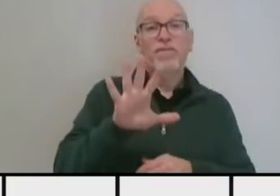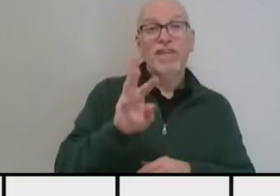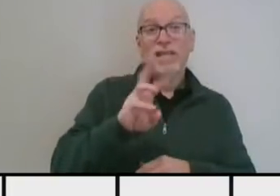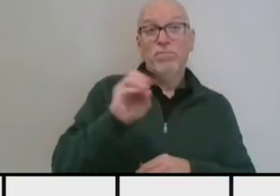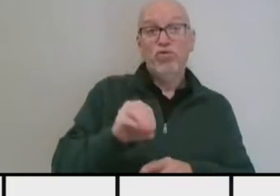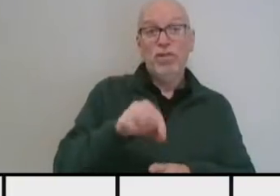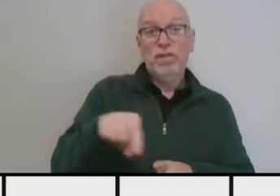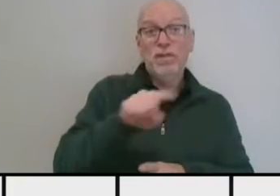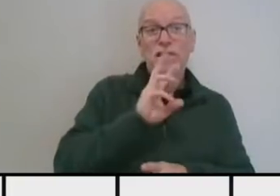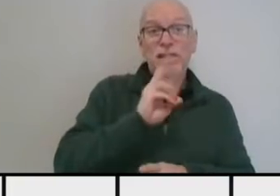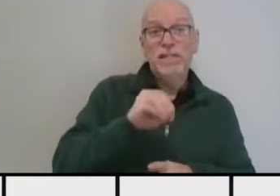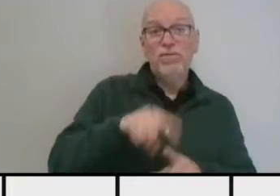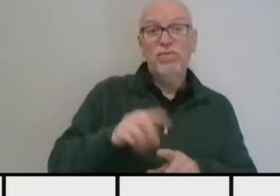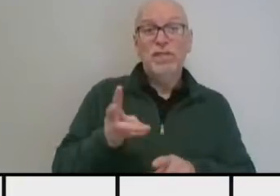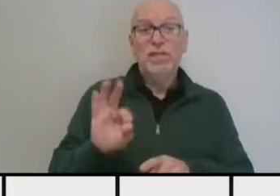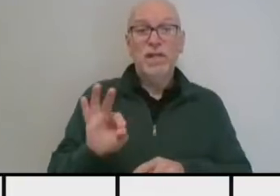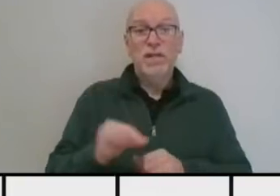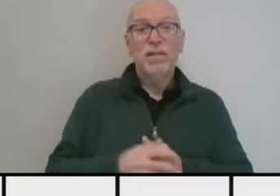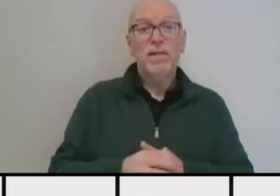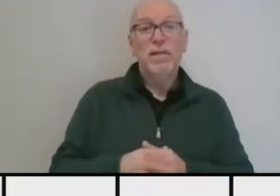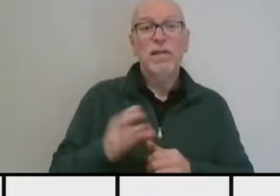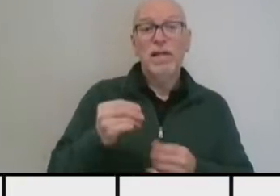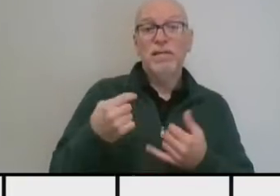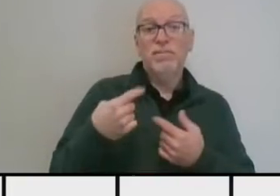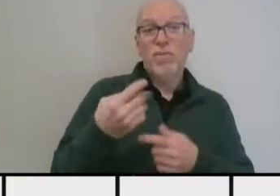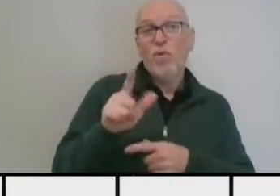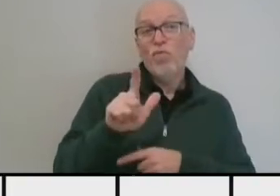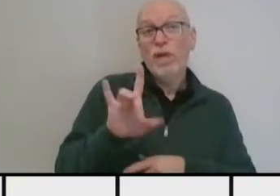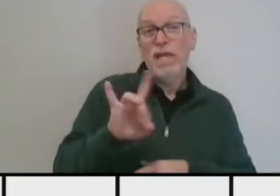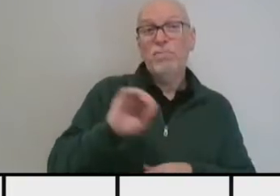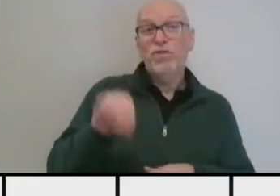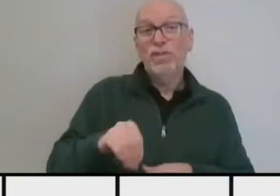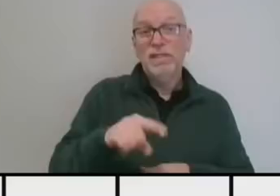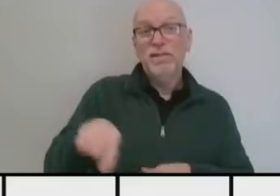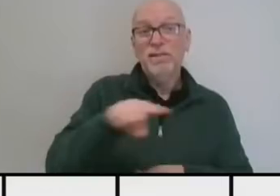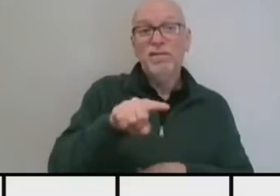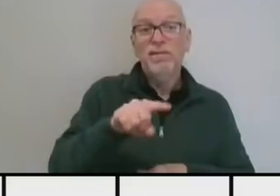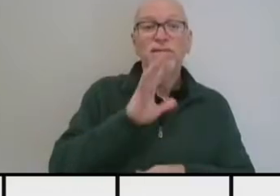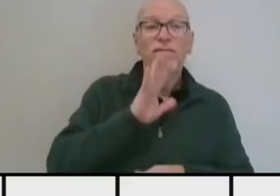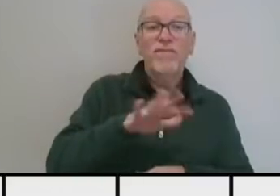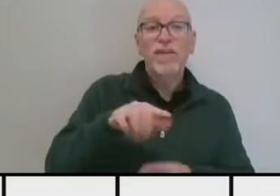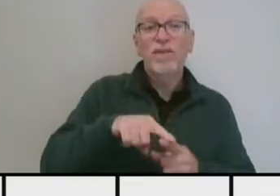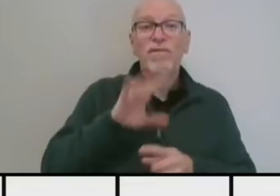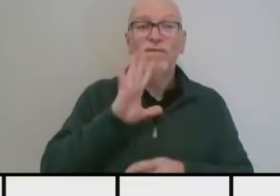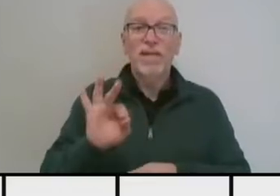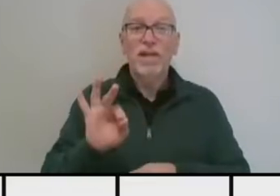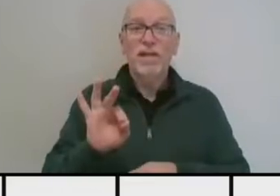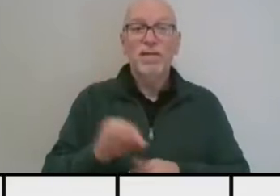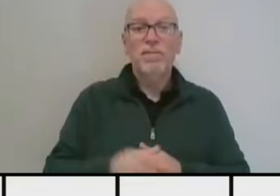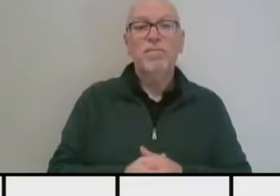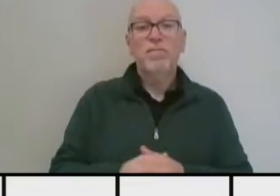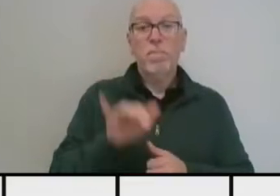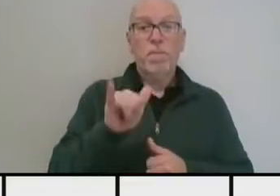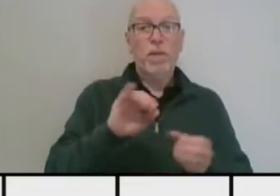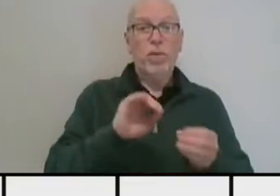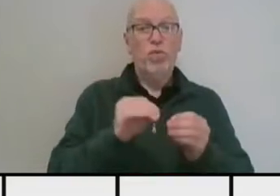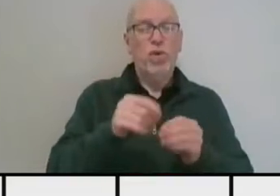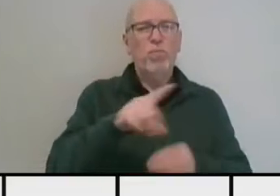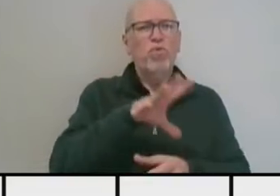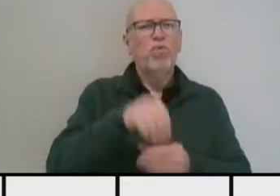those 60 to 69, and nearly 28% of those 55 to 59. These numbers include